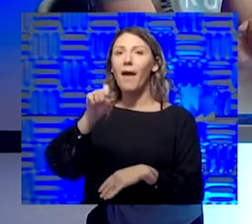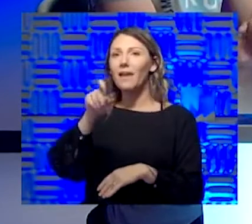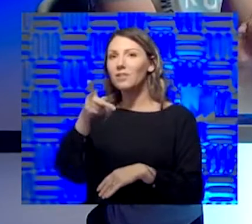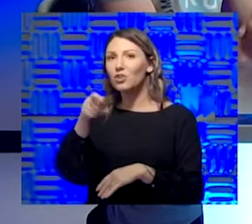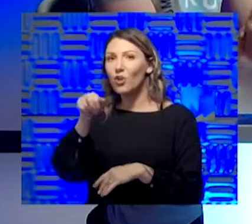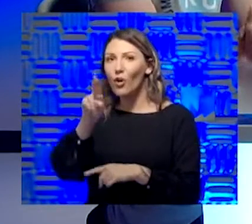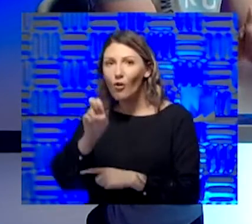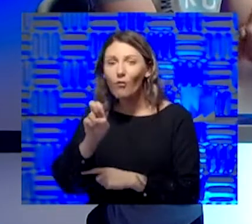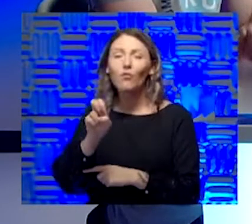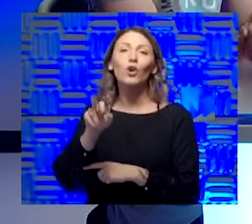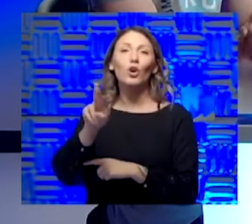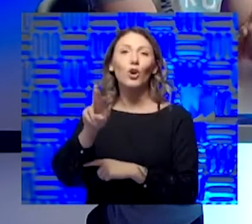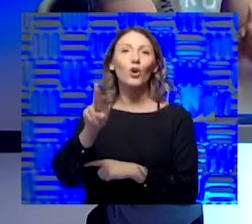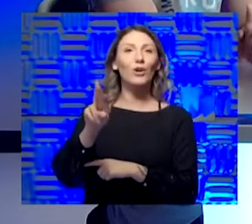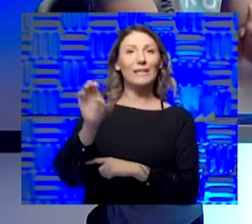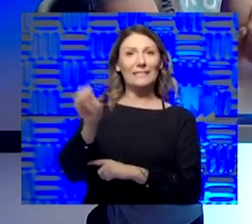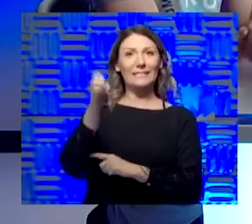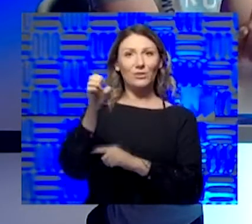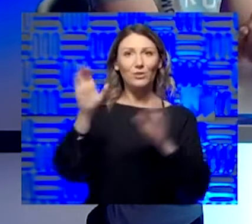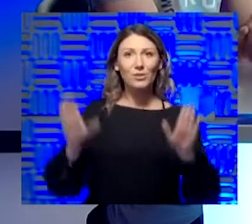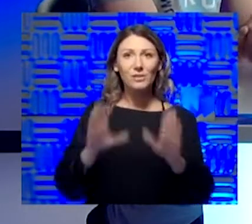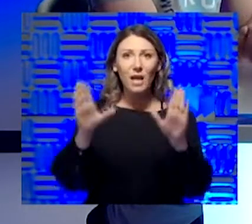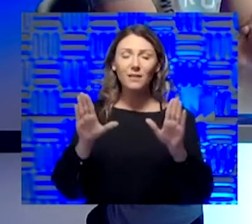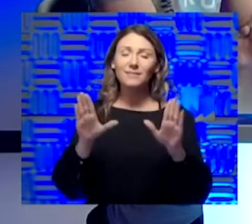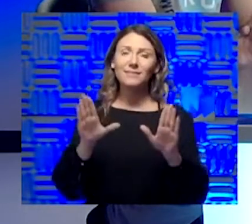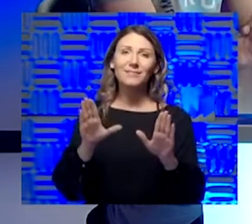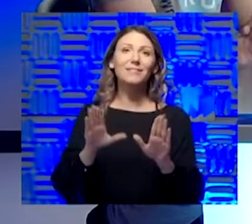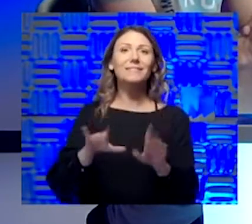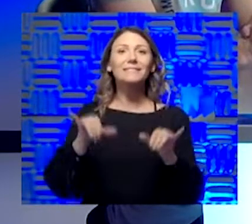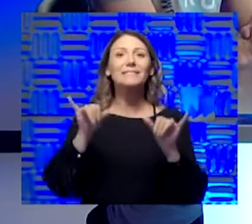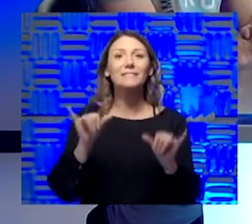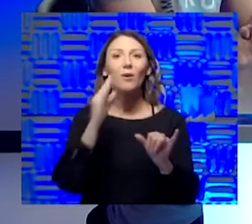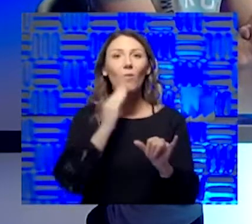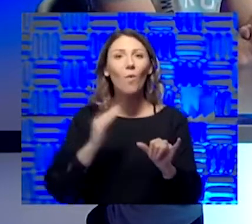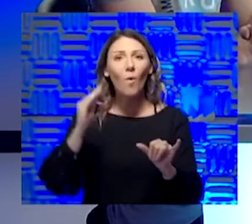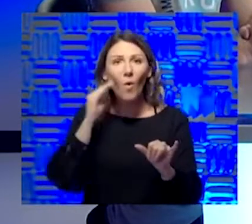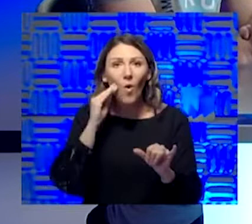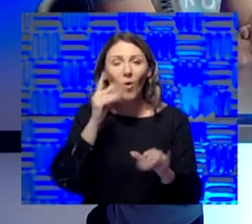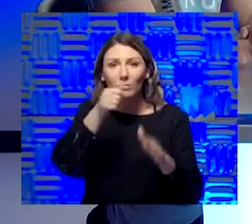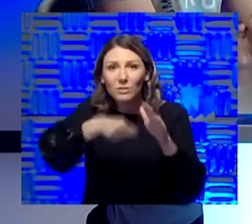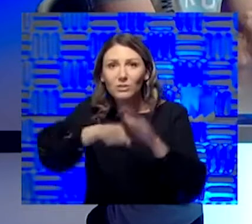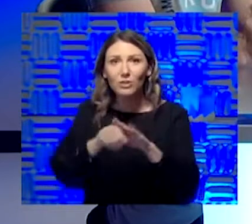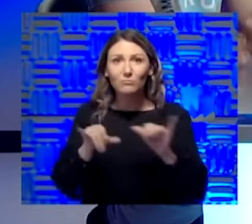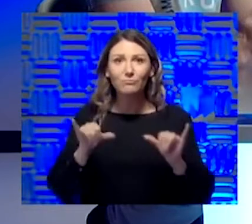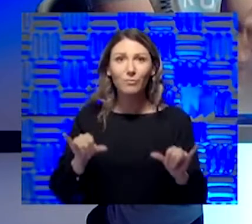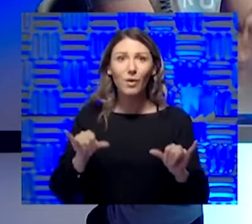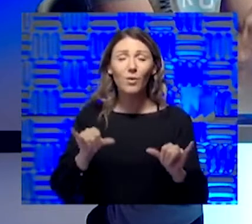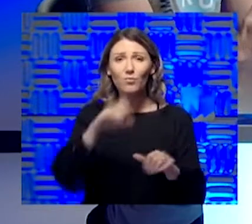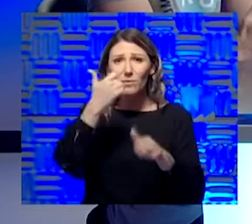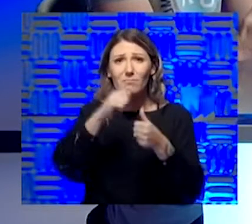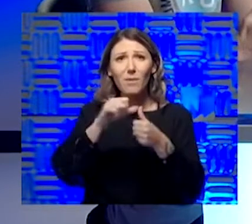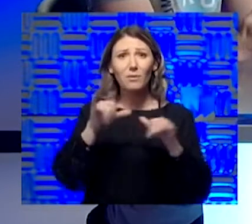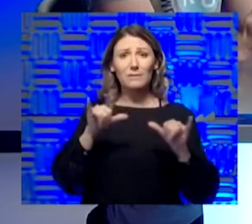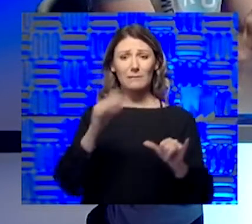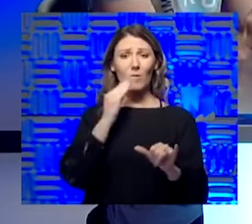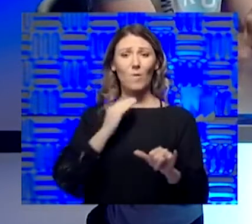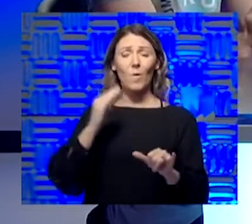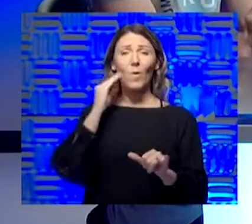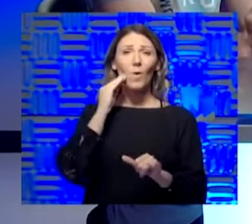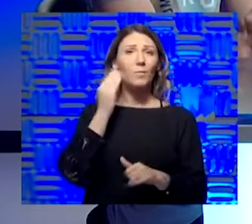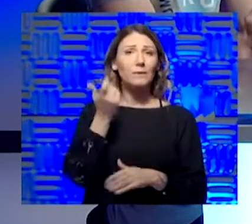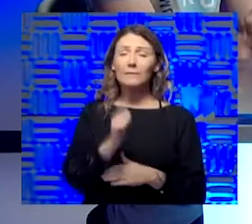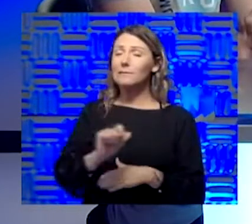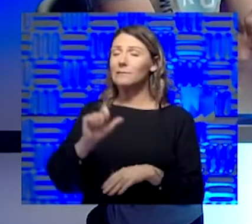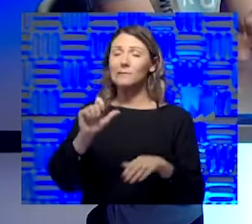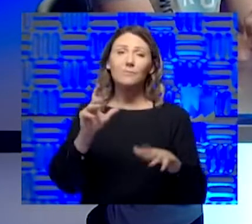Sunday. Shelter in place, stay home, stay safe. Remember, it's very possible that anywhere from 5